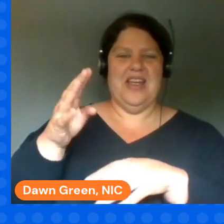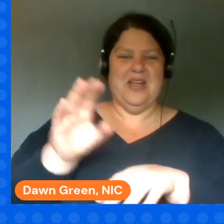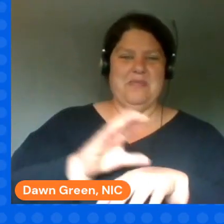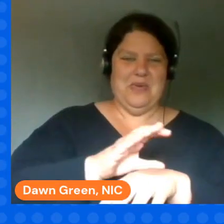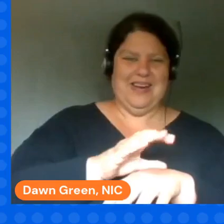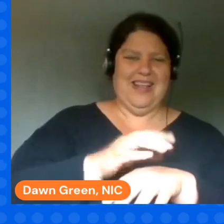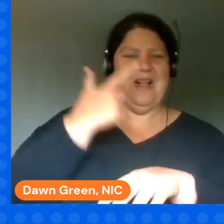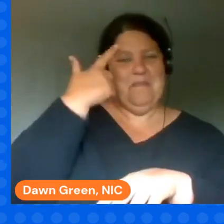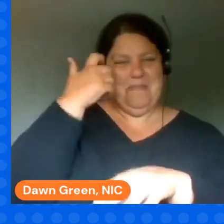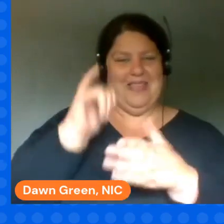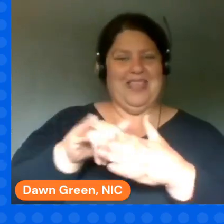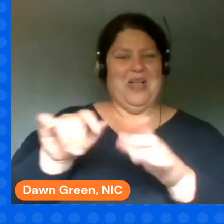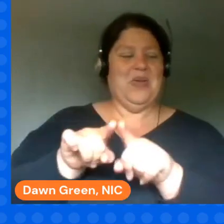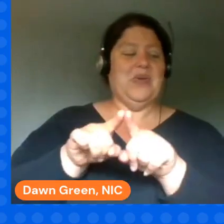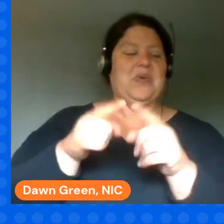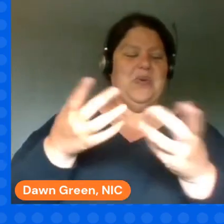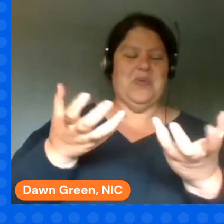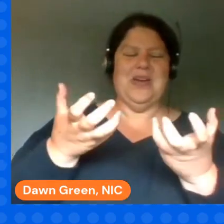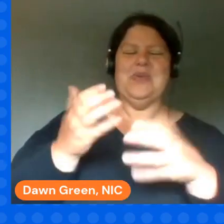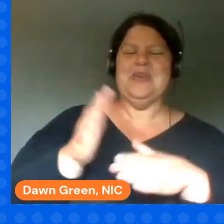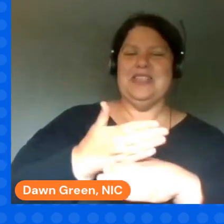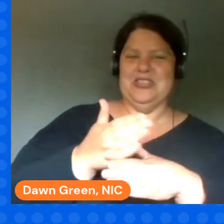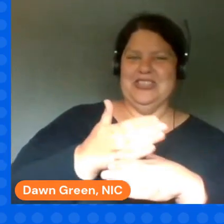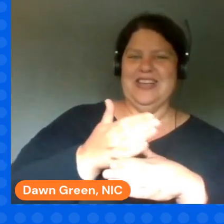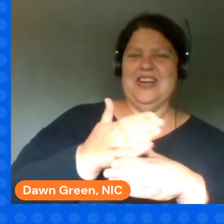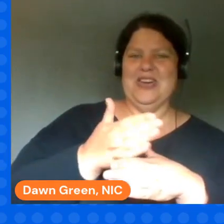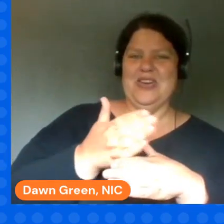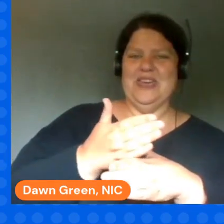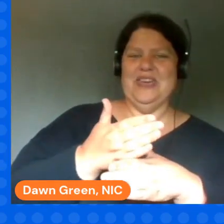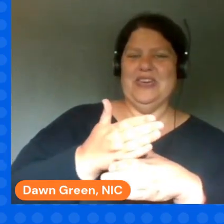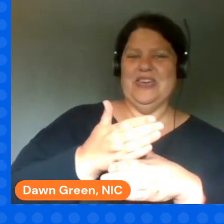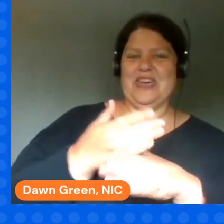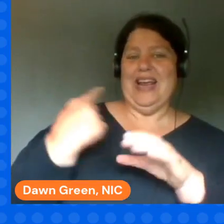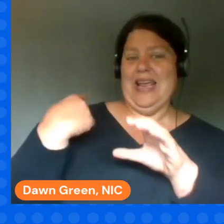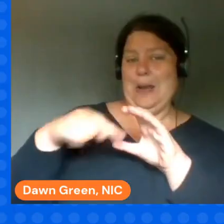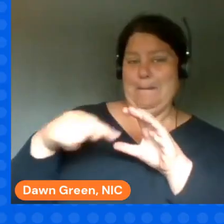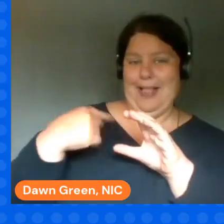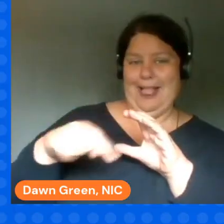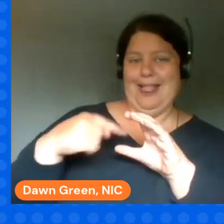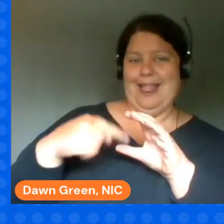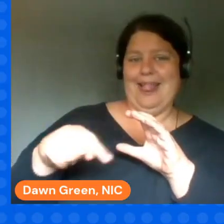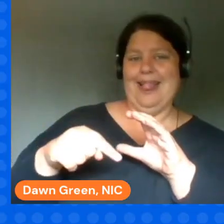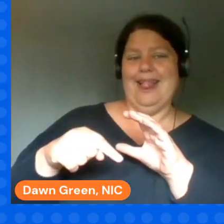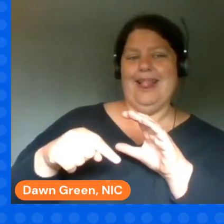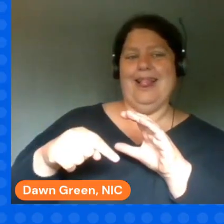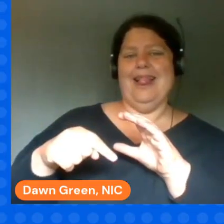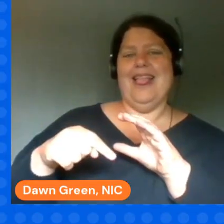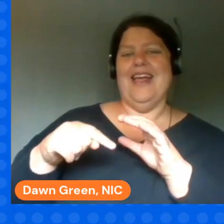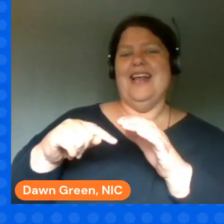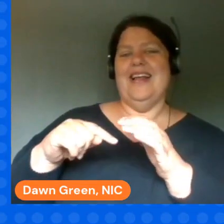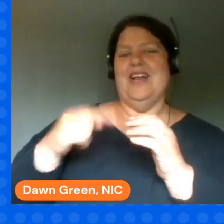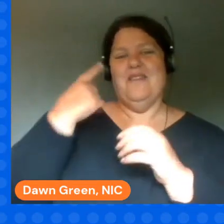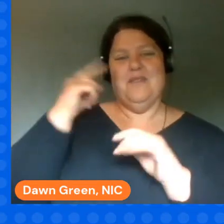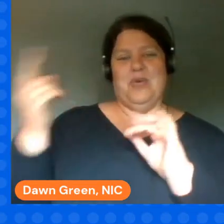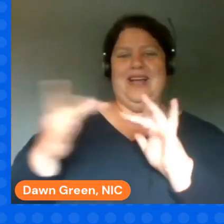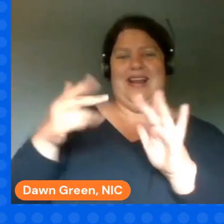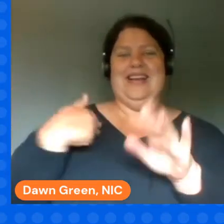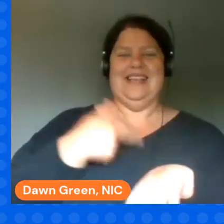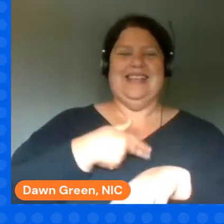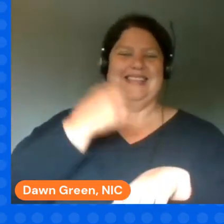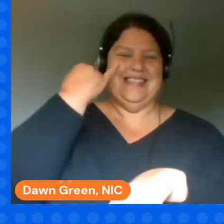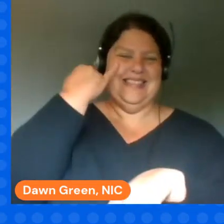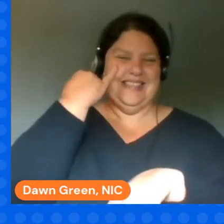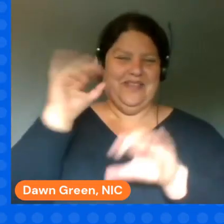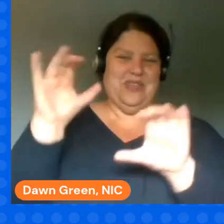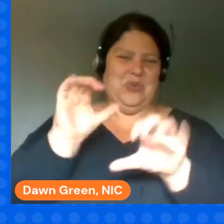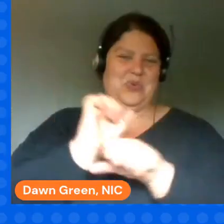share, at the end, we're going to share like this email and this way of contact us in case you're doing work with OctoStudio, you want to